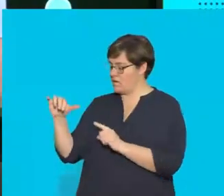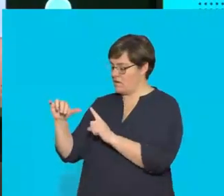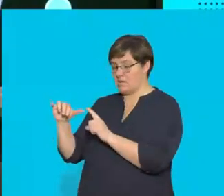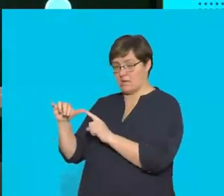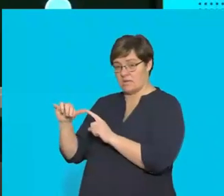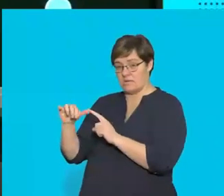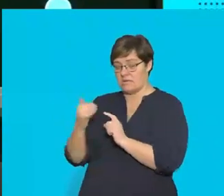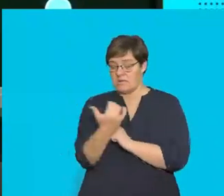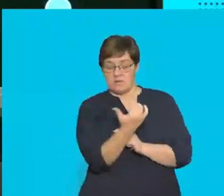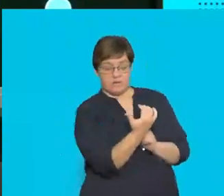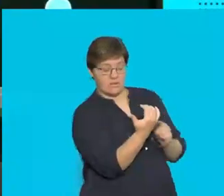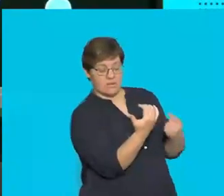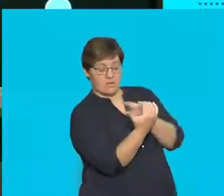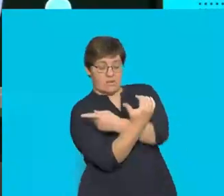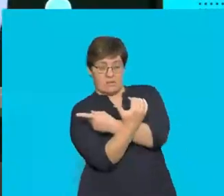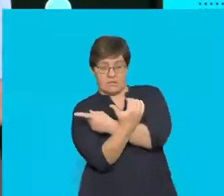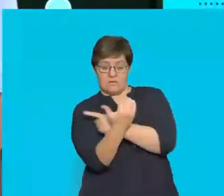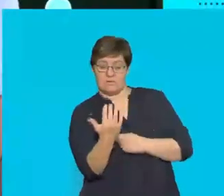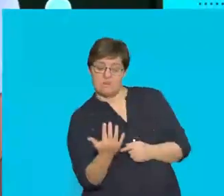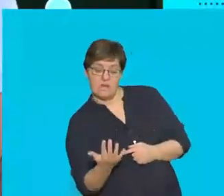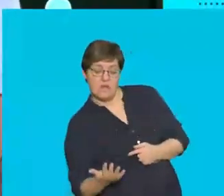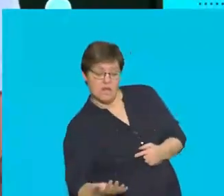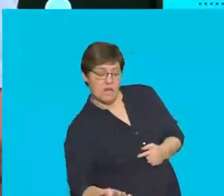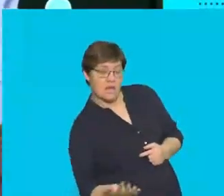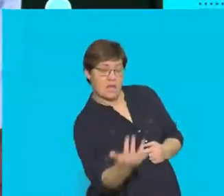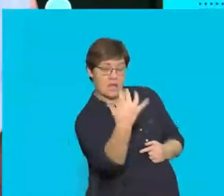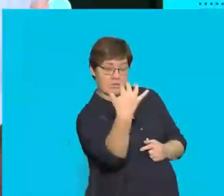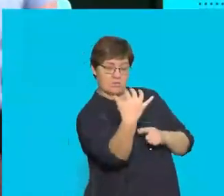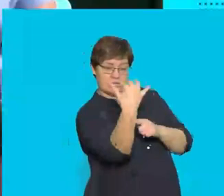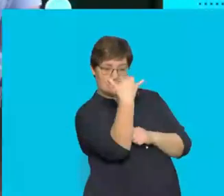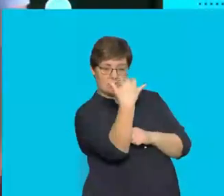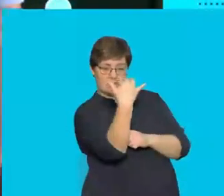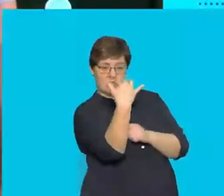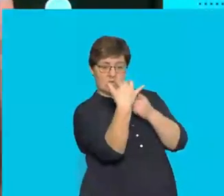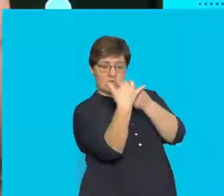top. Look, my fingers are pointing out over here, whereas they're pointing in over here.